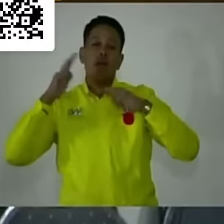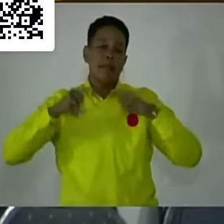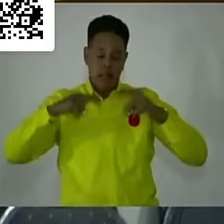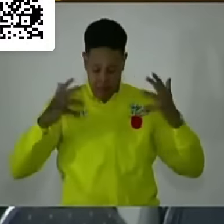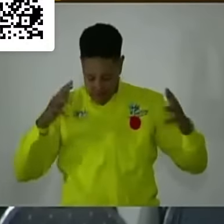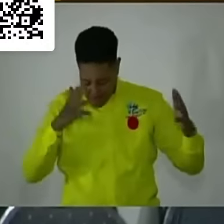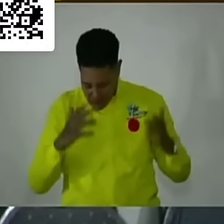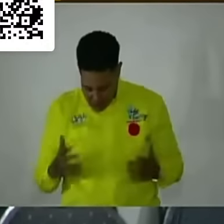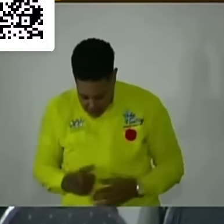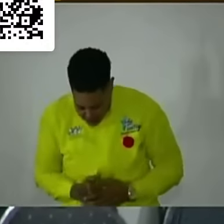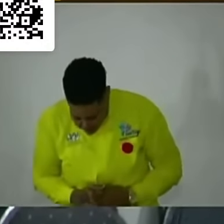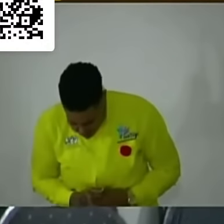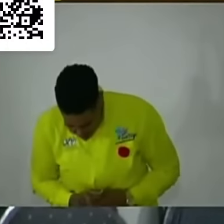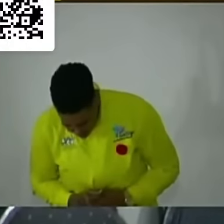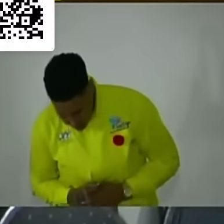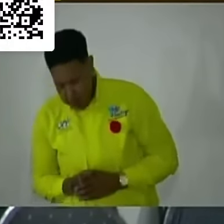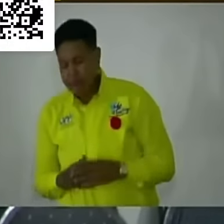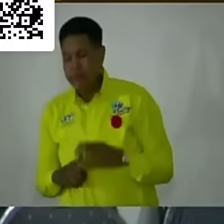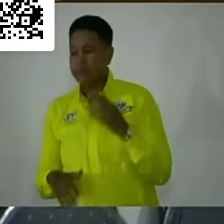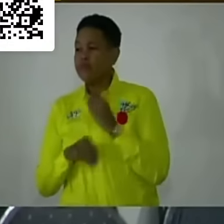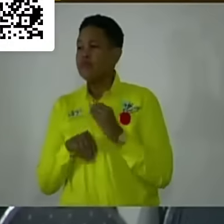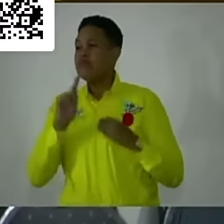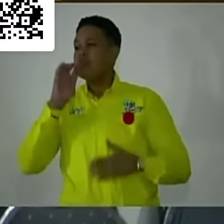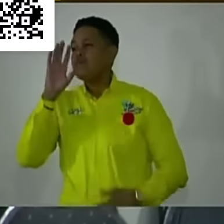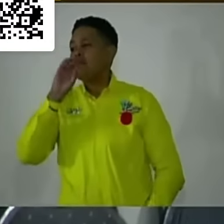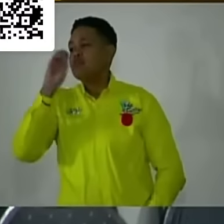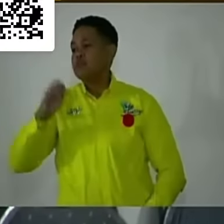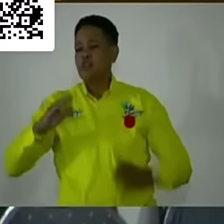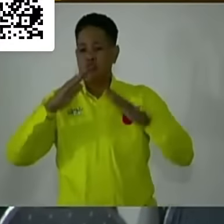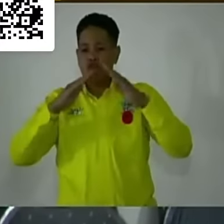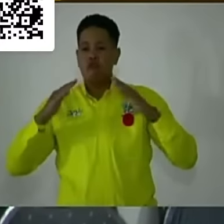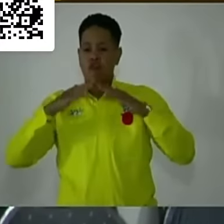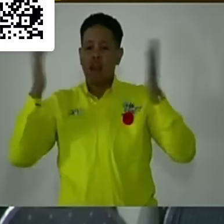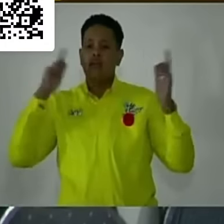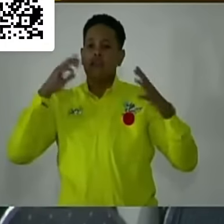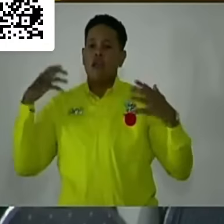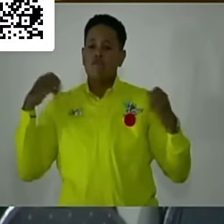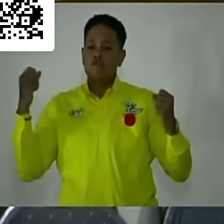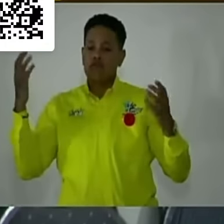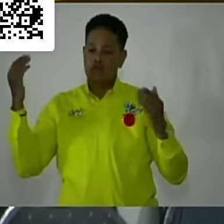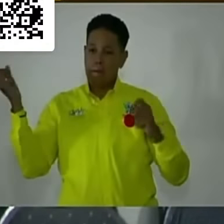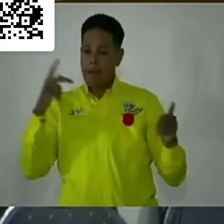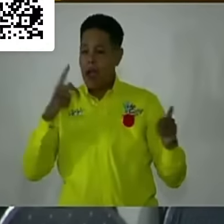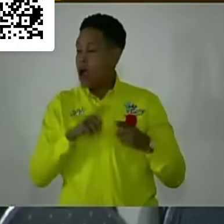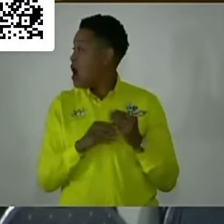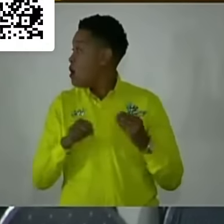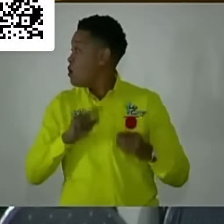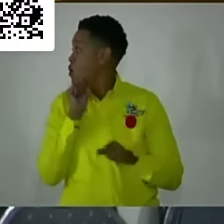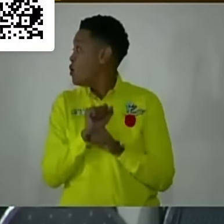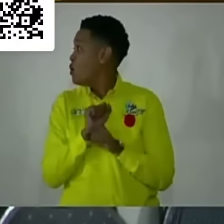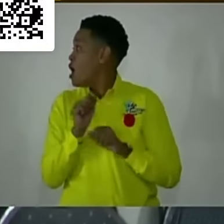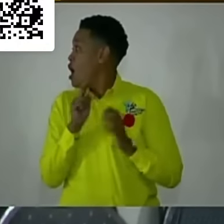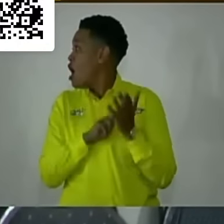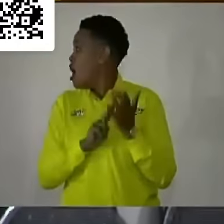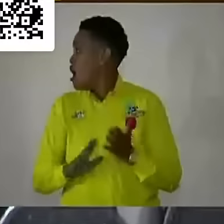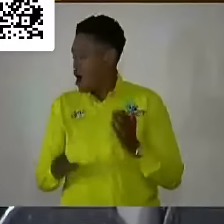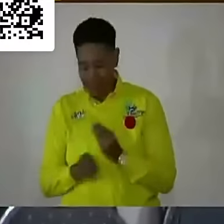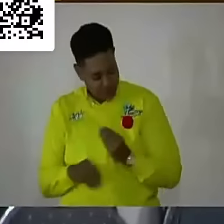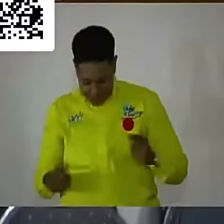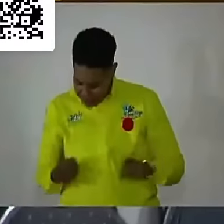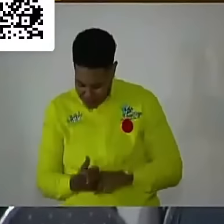In at least, I think up to 50% of roof loss has been recovered. with the work of contractors supported